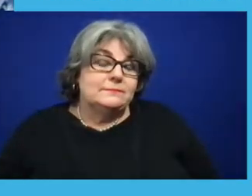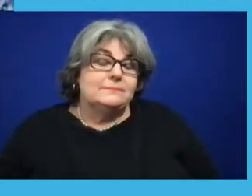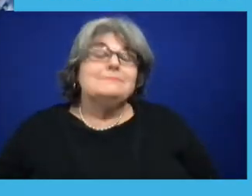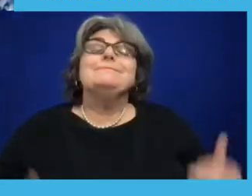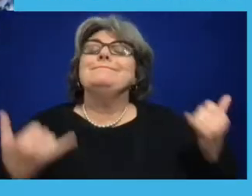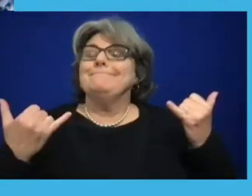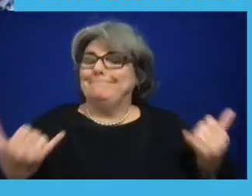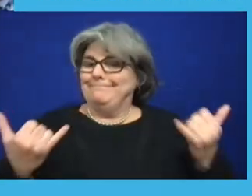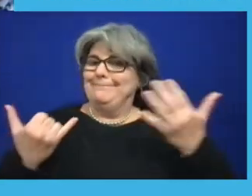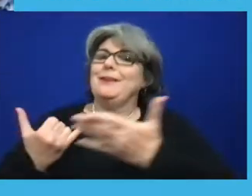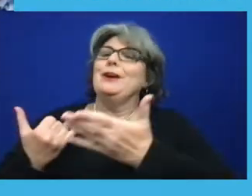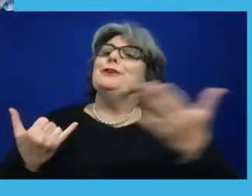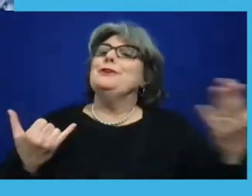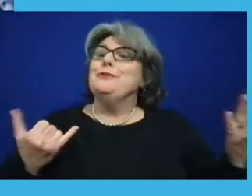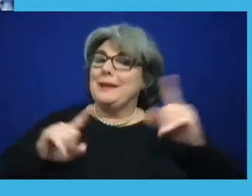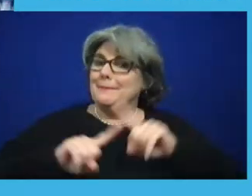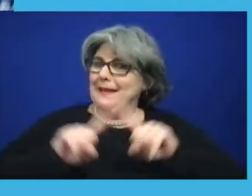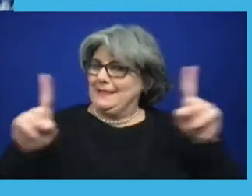And guess what?